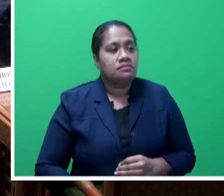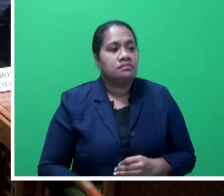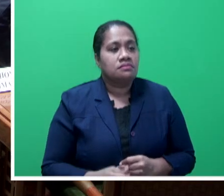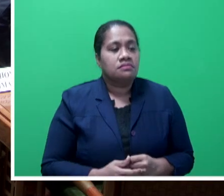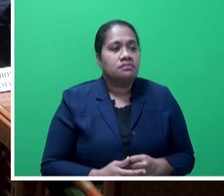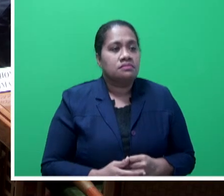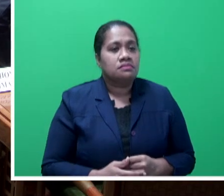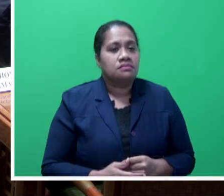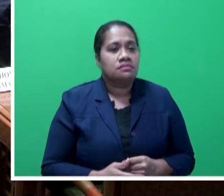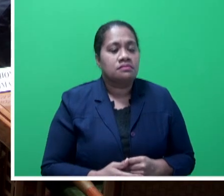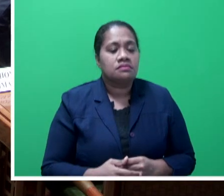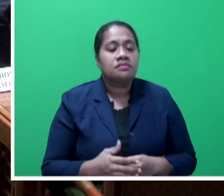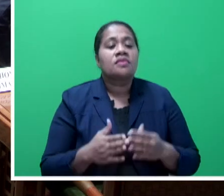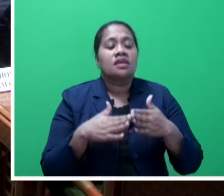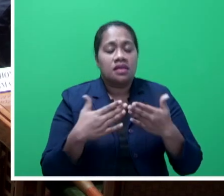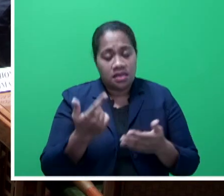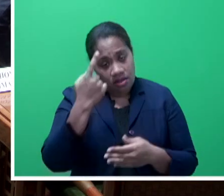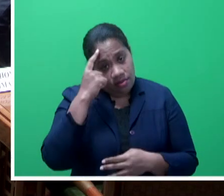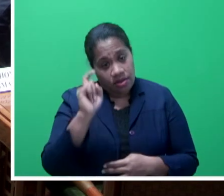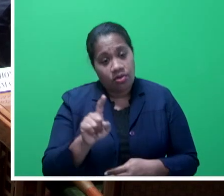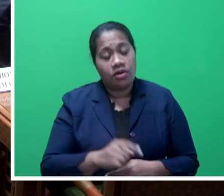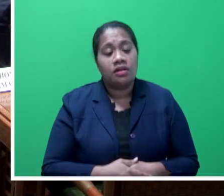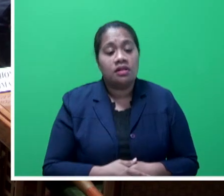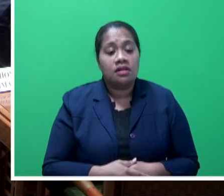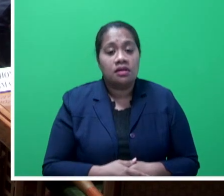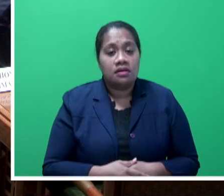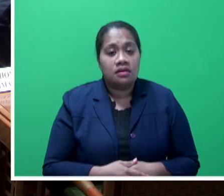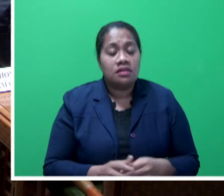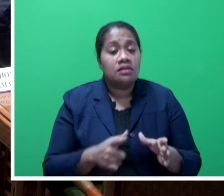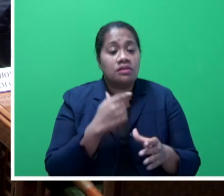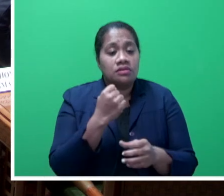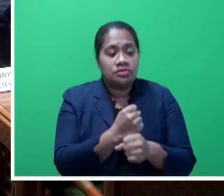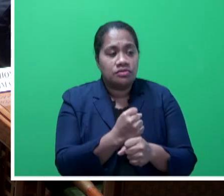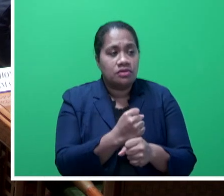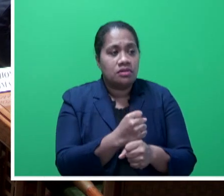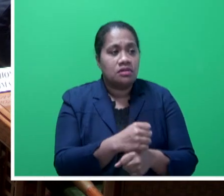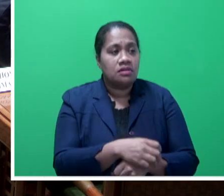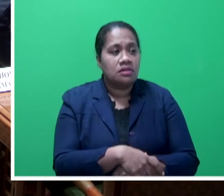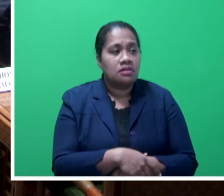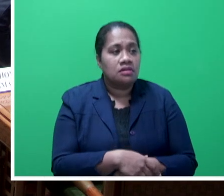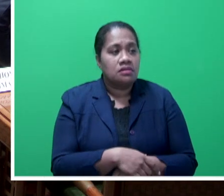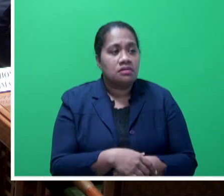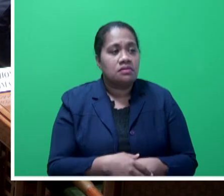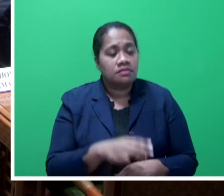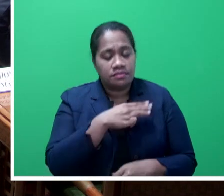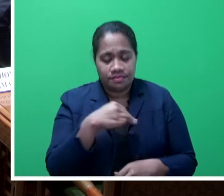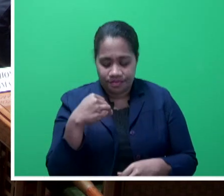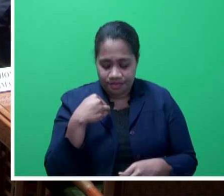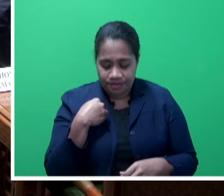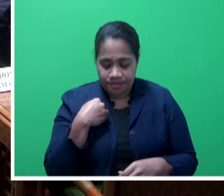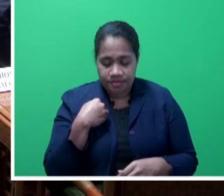I now call on the Attorney General and the Minister for Economy, Civil Service and Communications, the